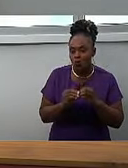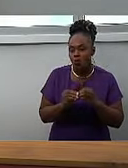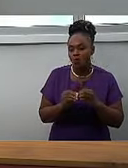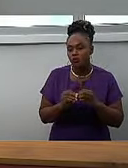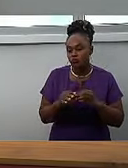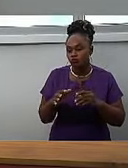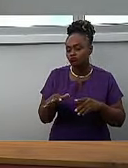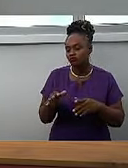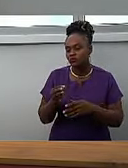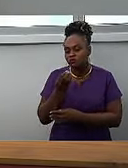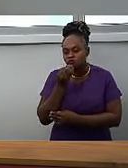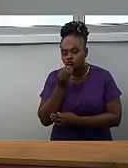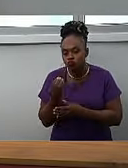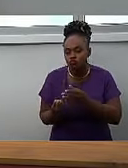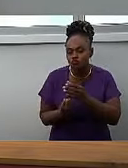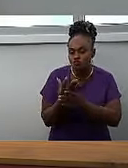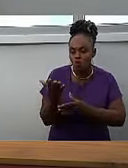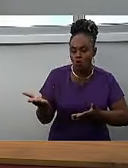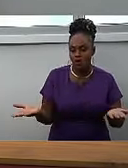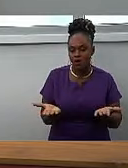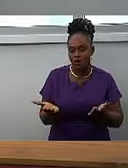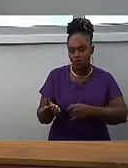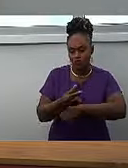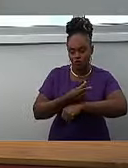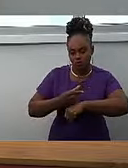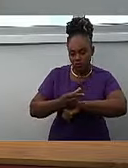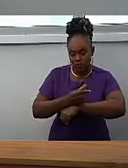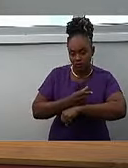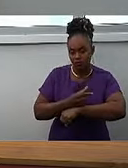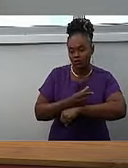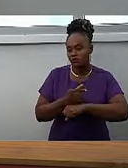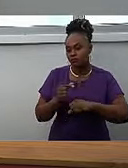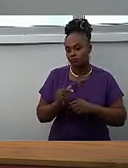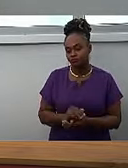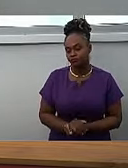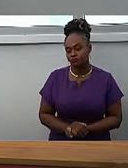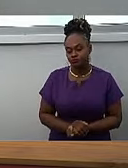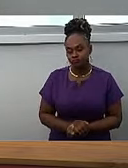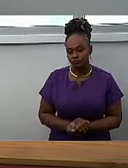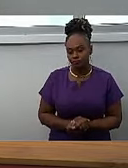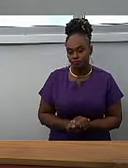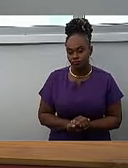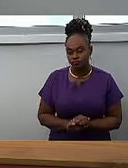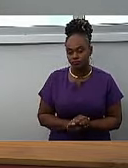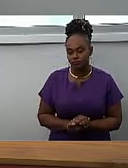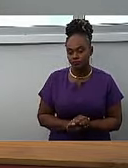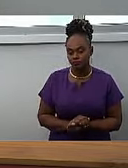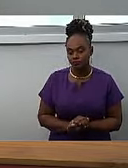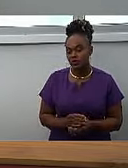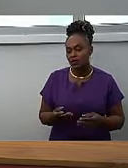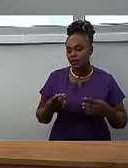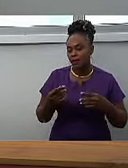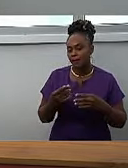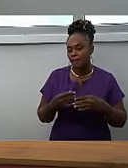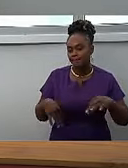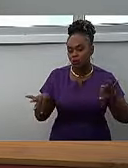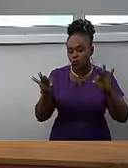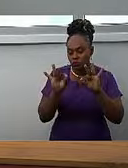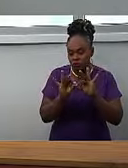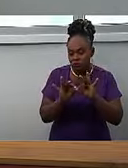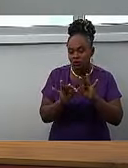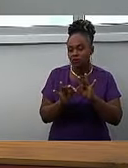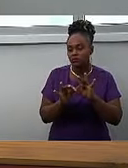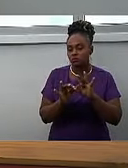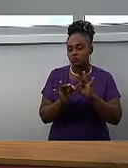consumption, agro-processing, and other various initiatives. Important advances have been made in this